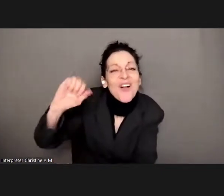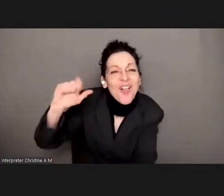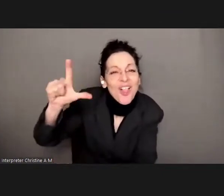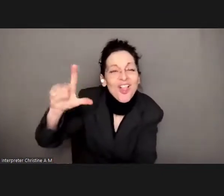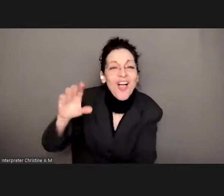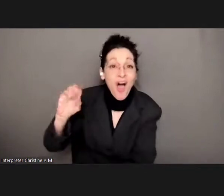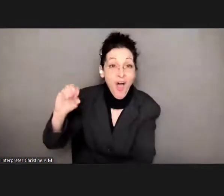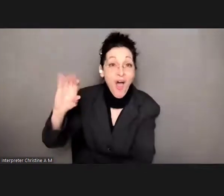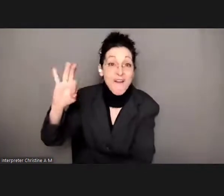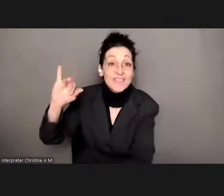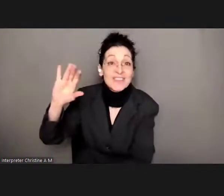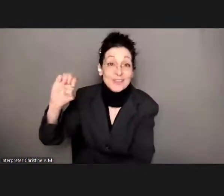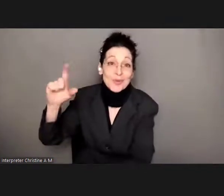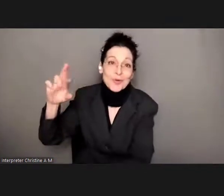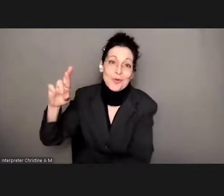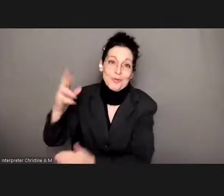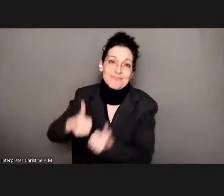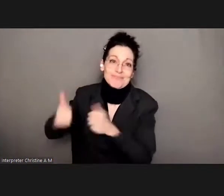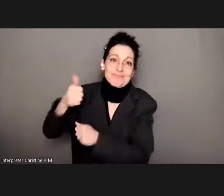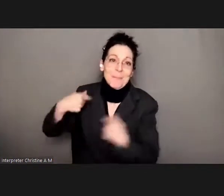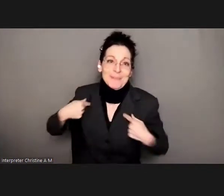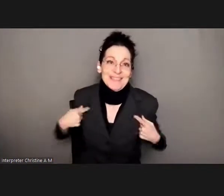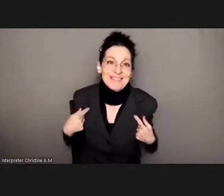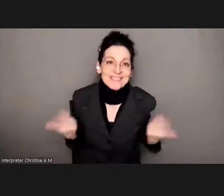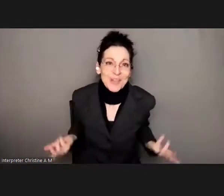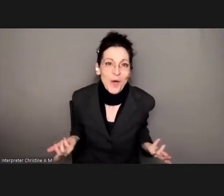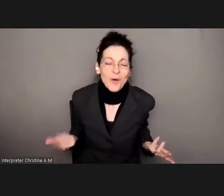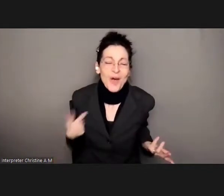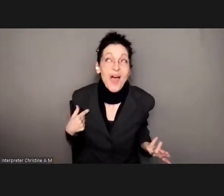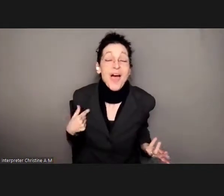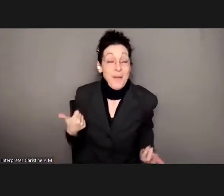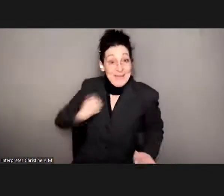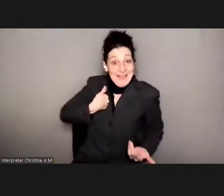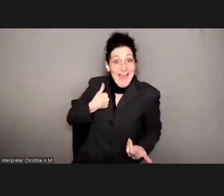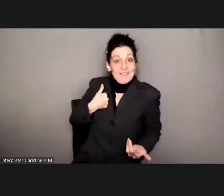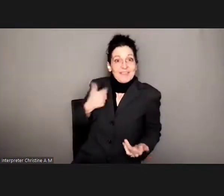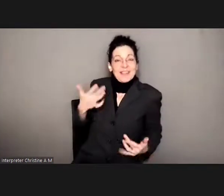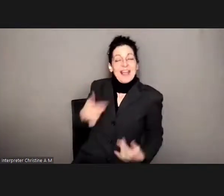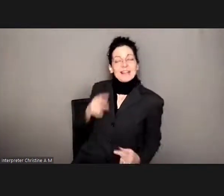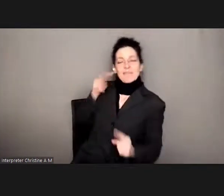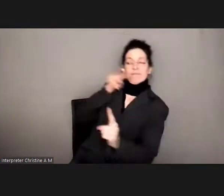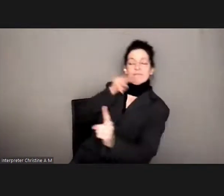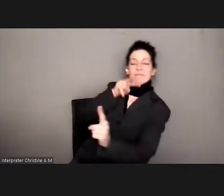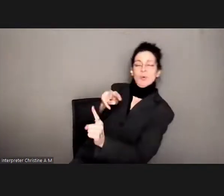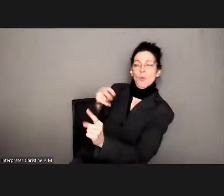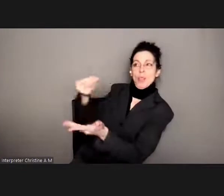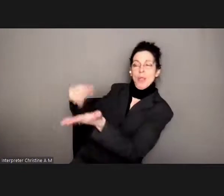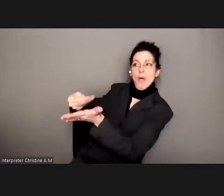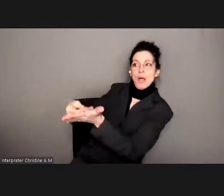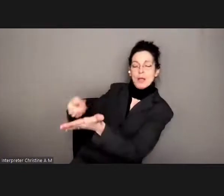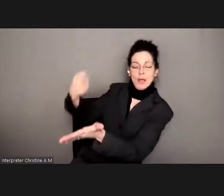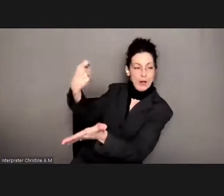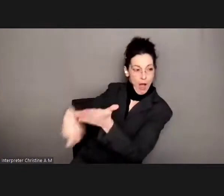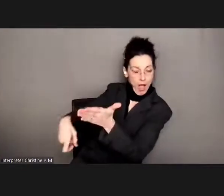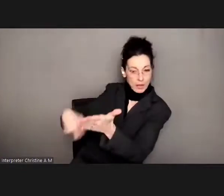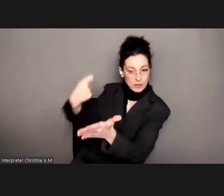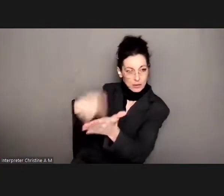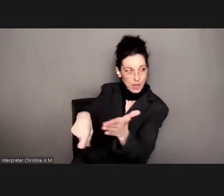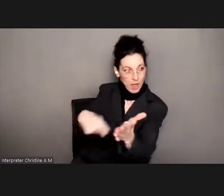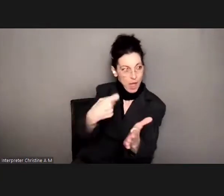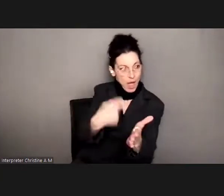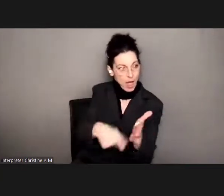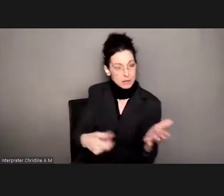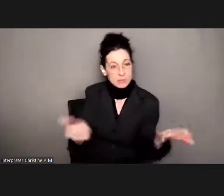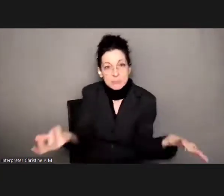money cost. Mm-hmm. So that's very important for me, is always the question of how much is it